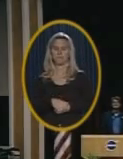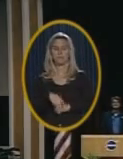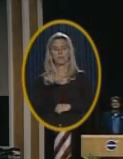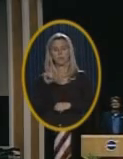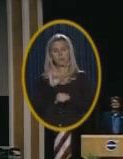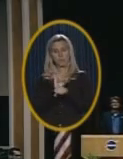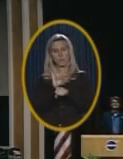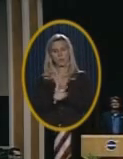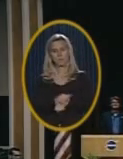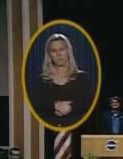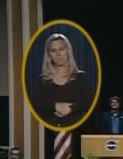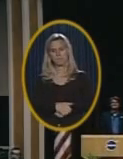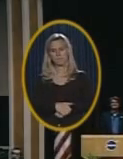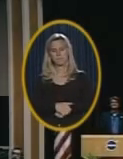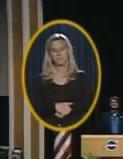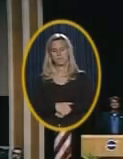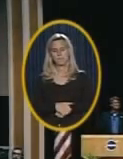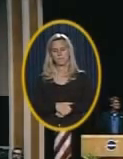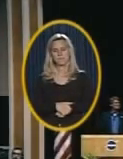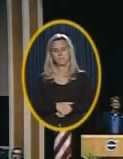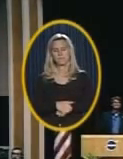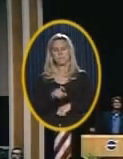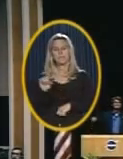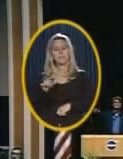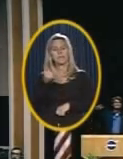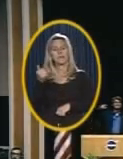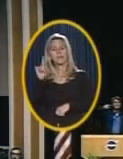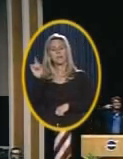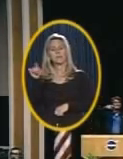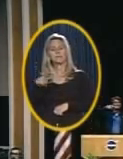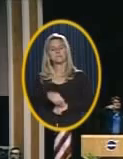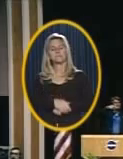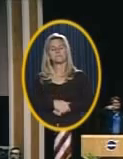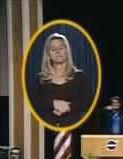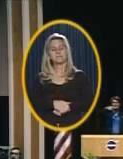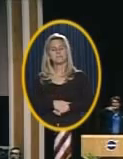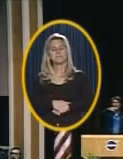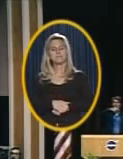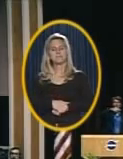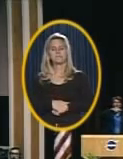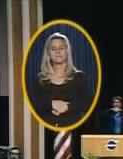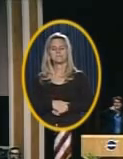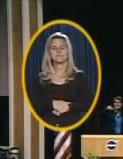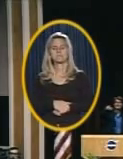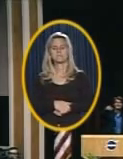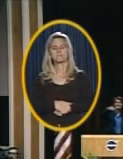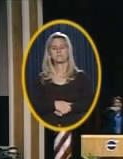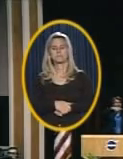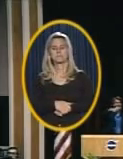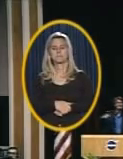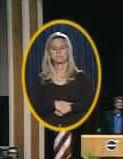We have to work it. Sure, we got some other questions out there. Roy Tharp down here.